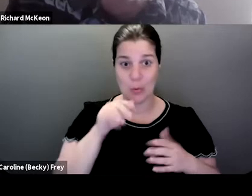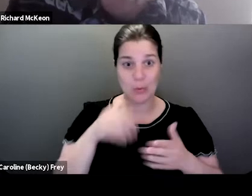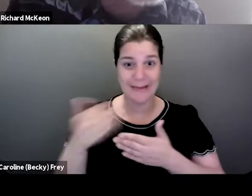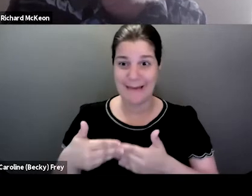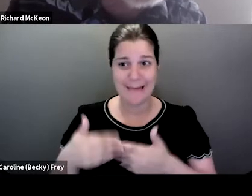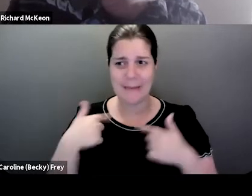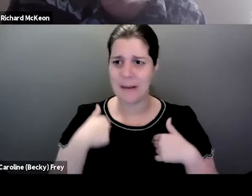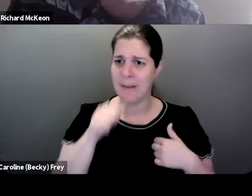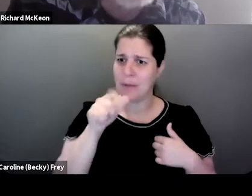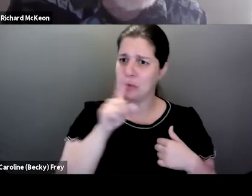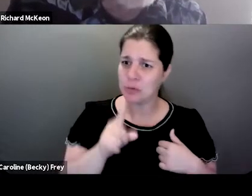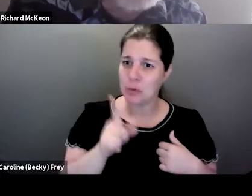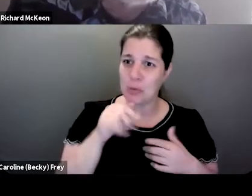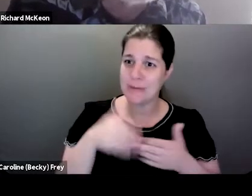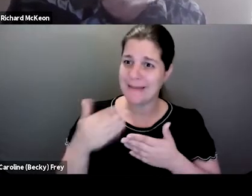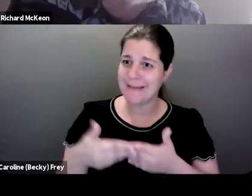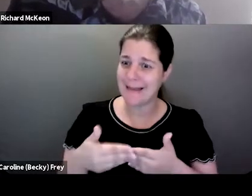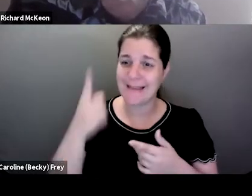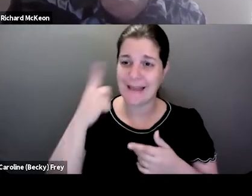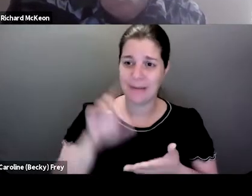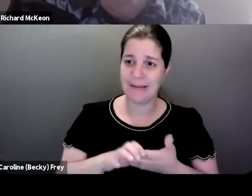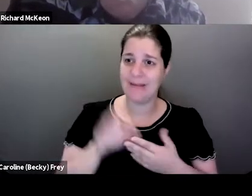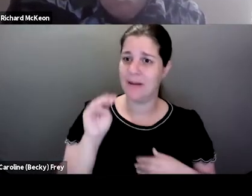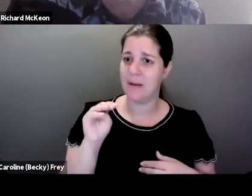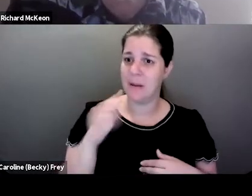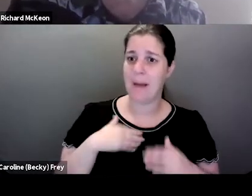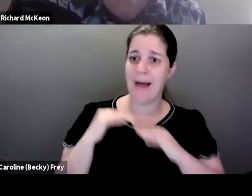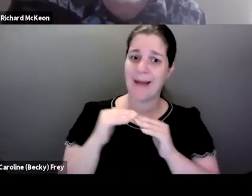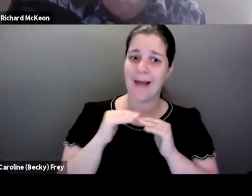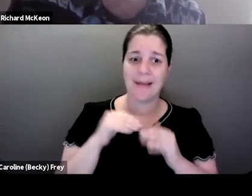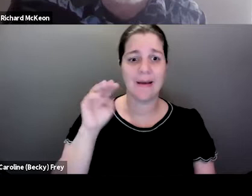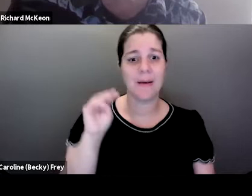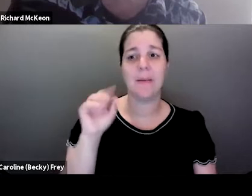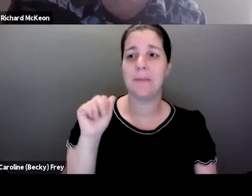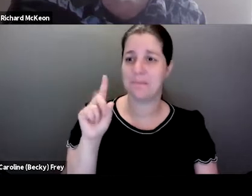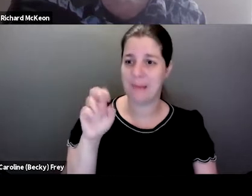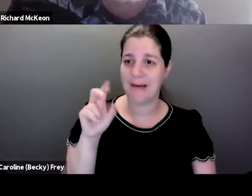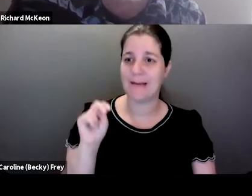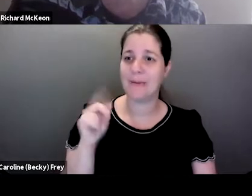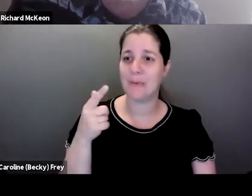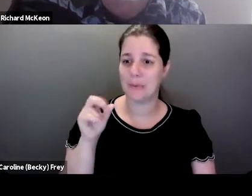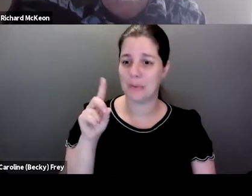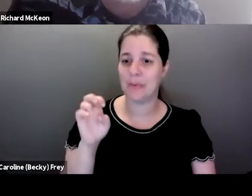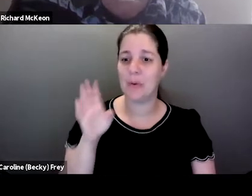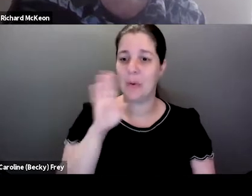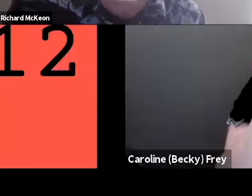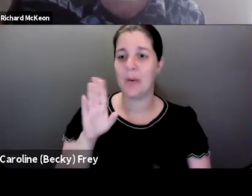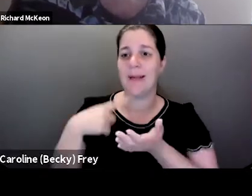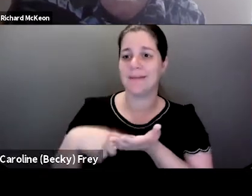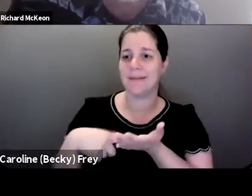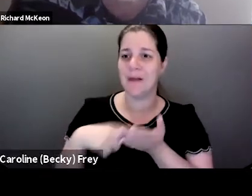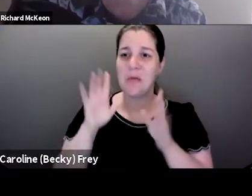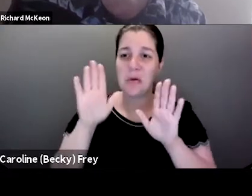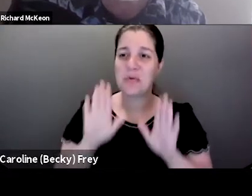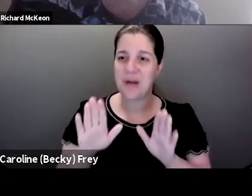believe it is my colleague, Madeline Gould, who will be talking with you about the incredible